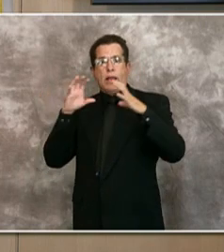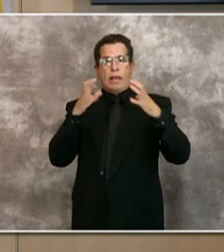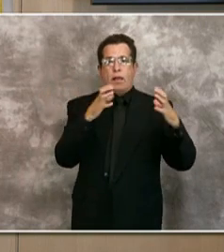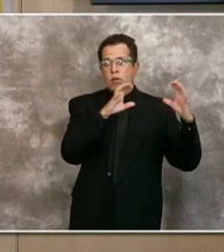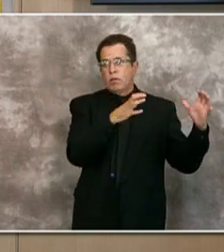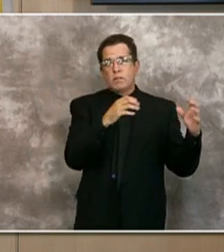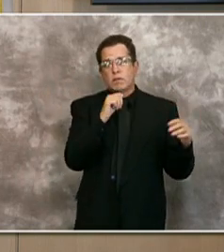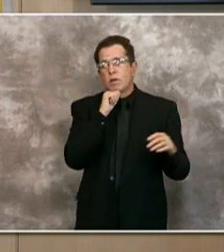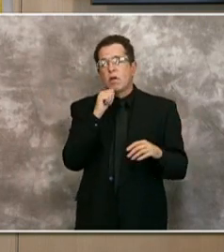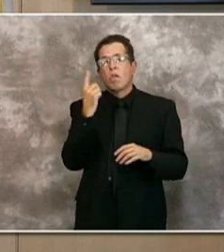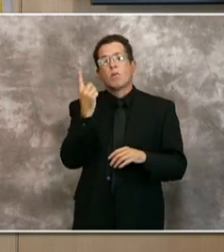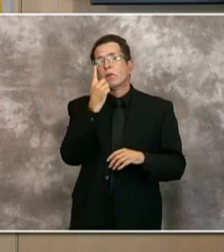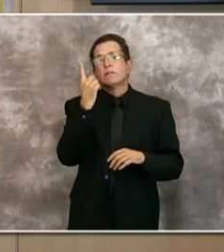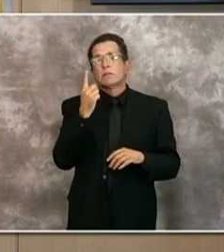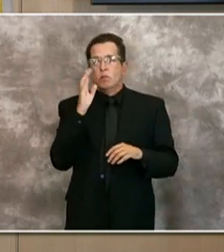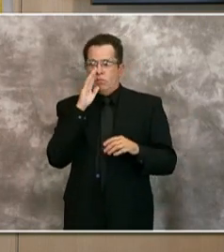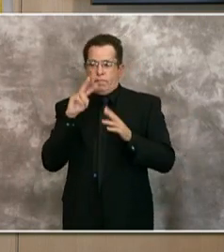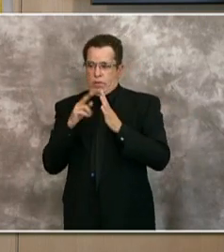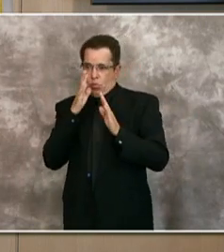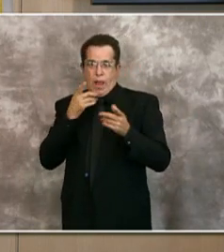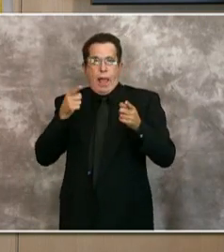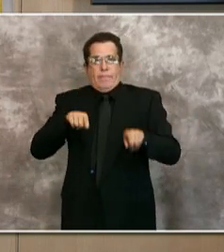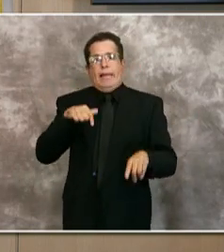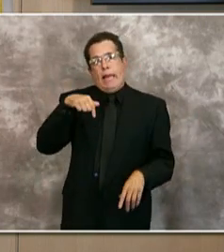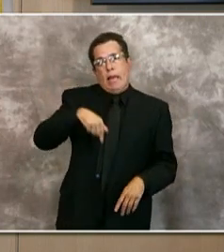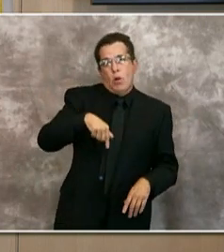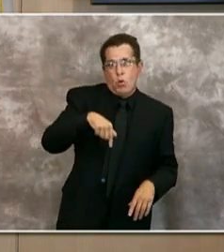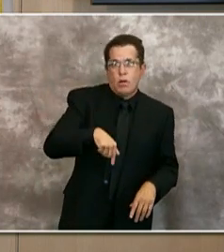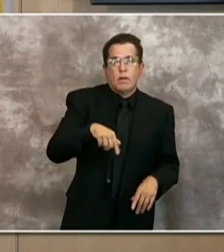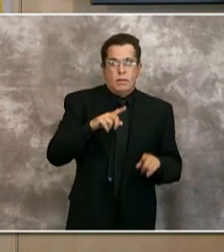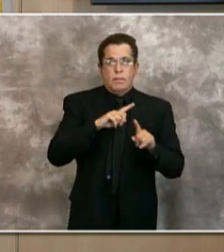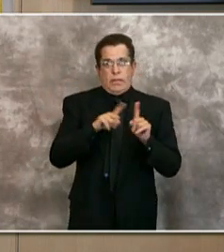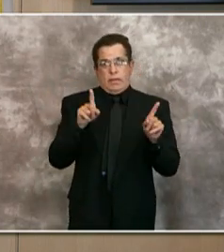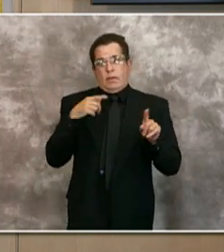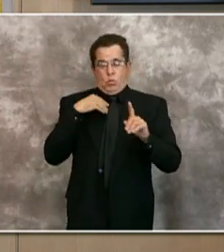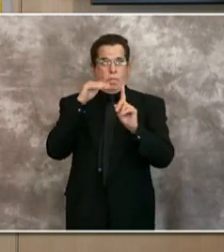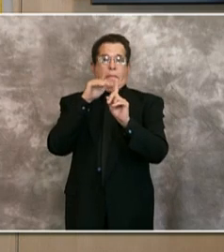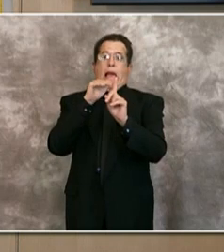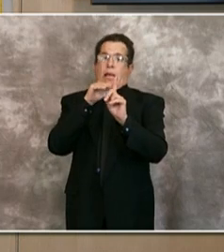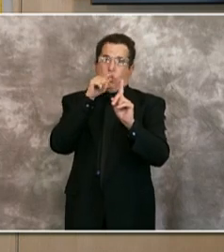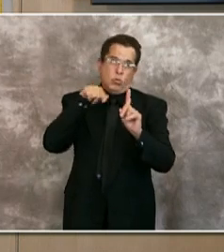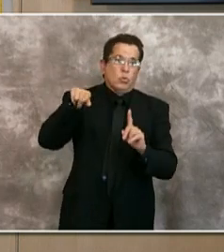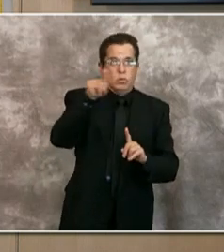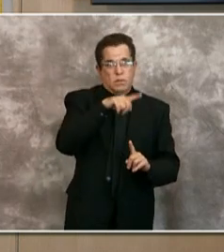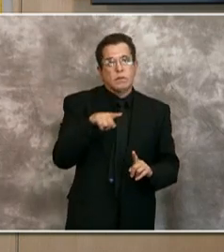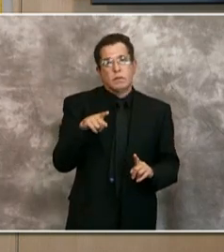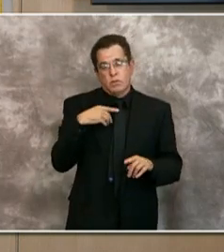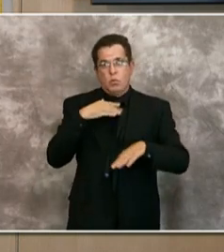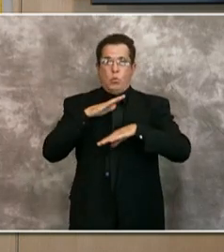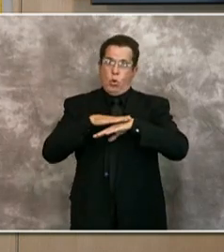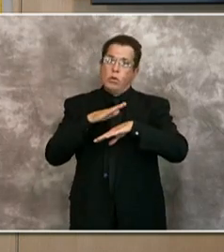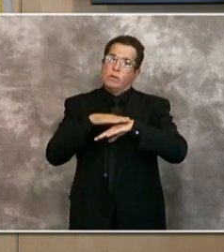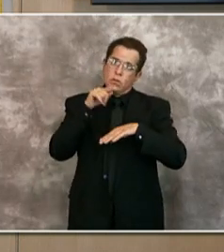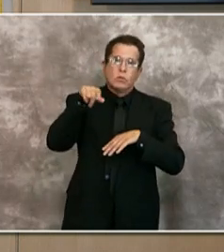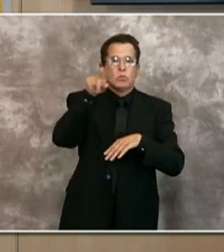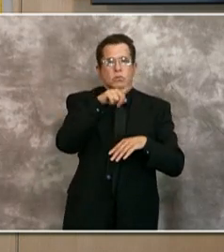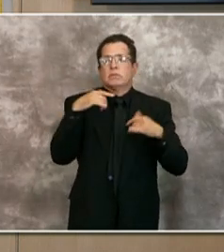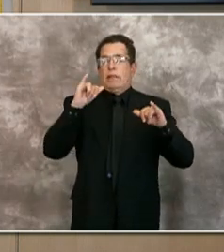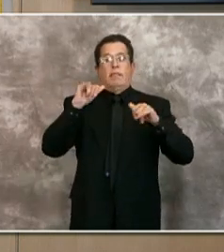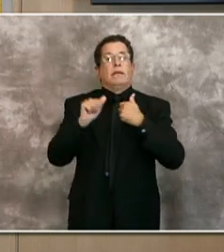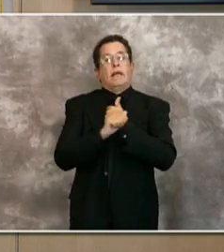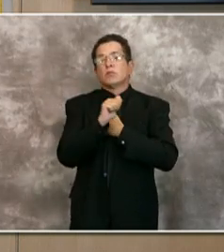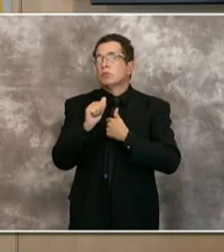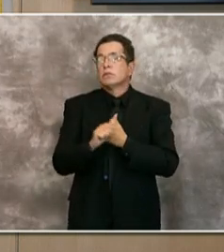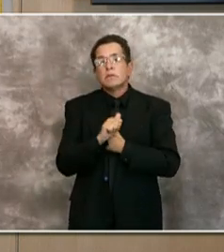going to automatically happen here, but it is a powerful reminder to us all that the danger remains,